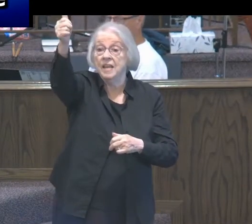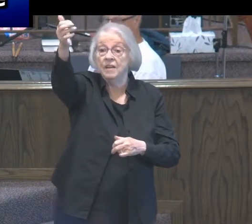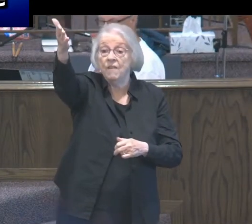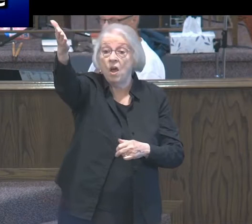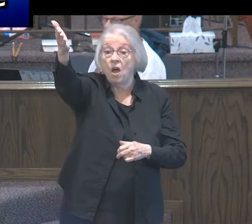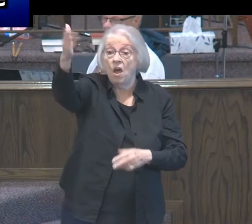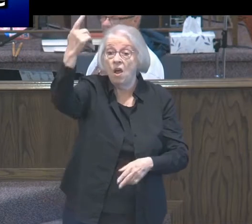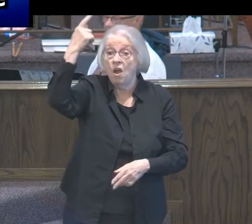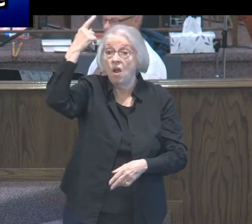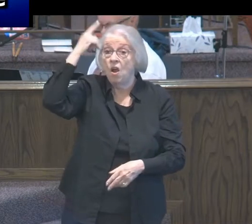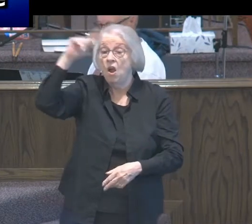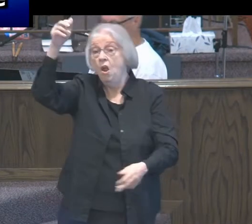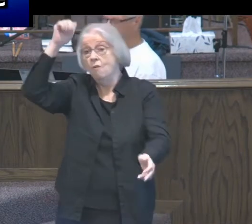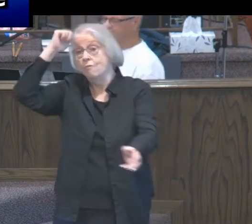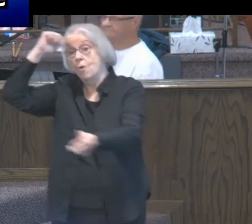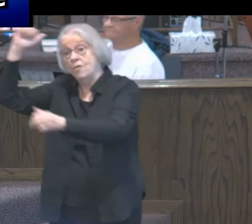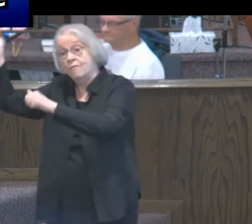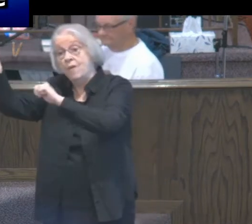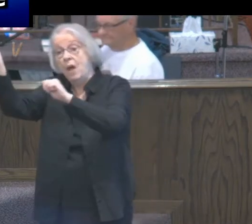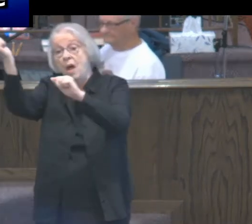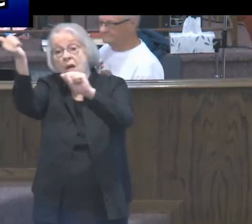it afar.